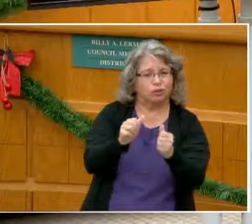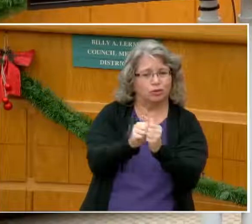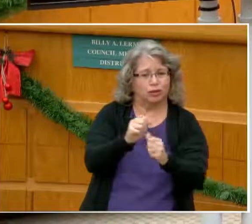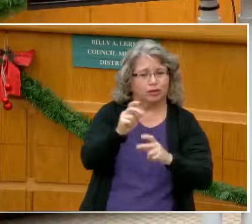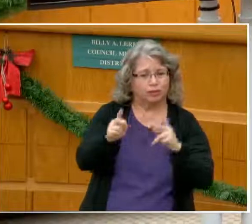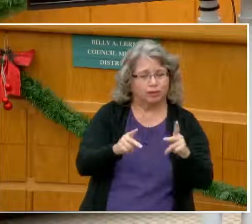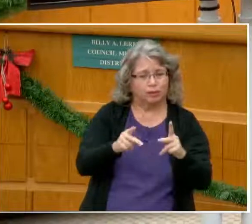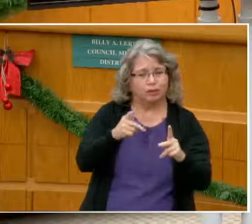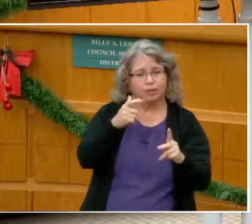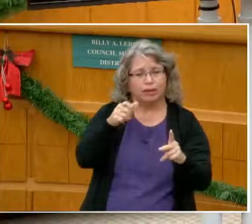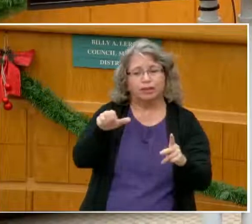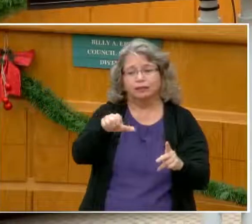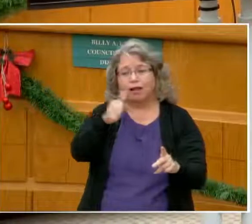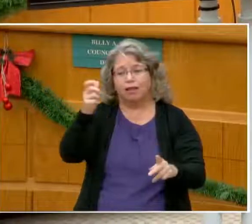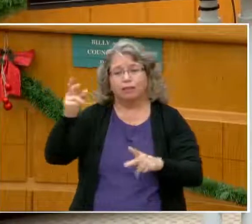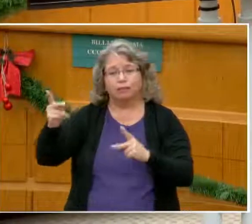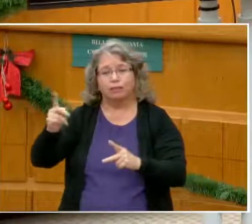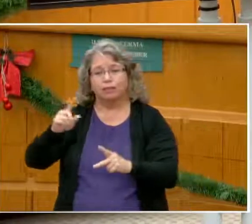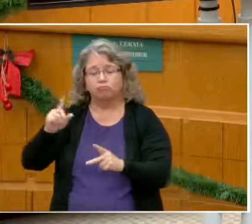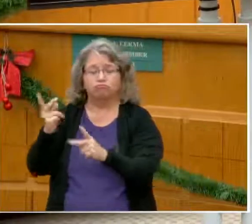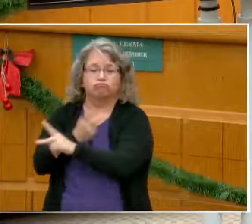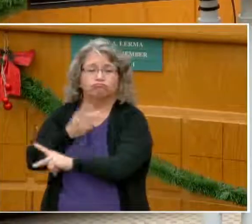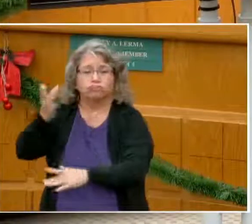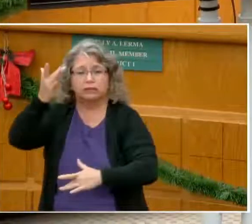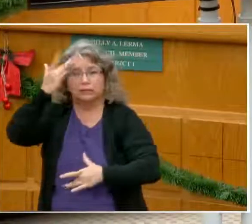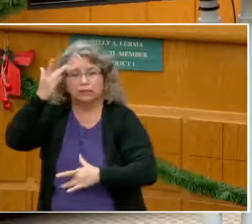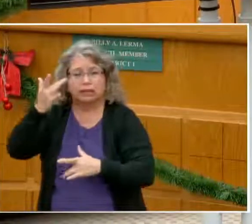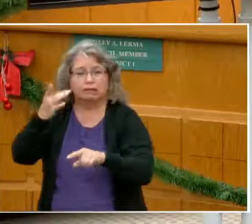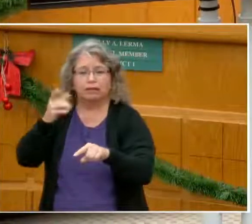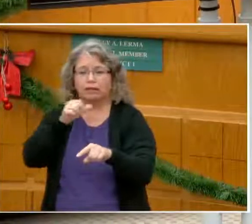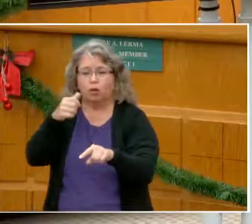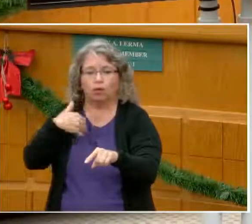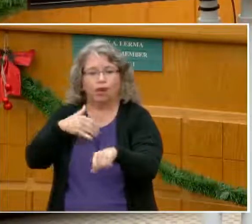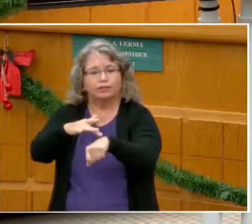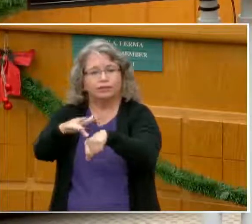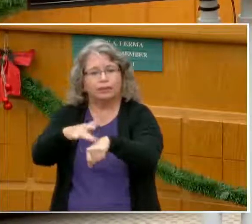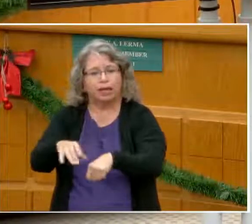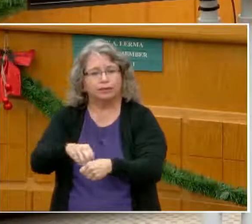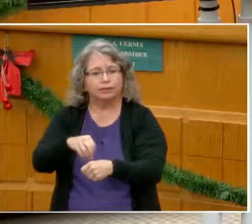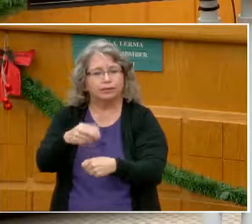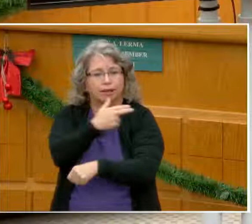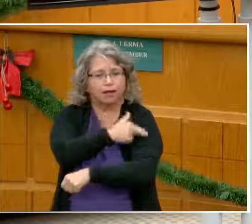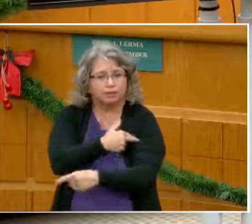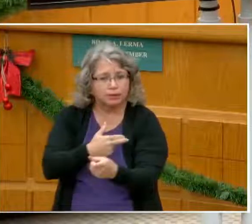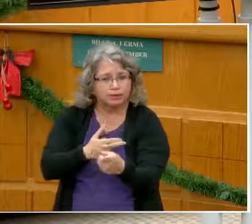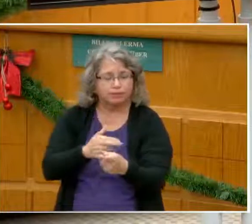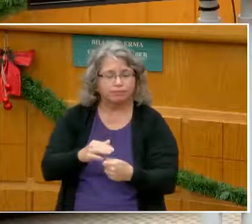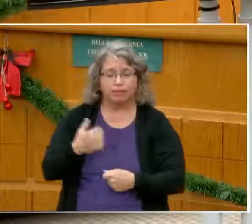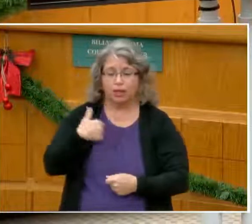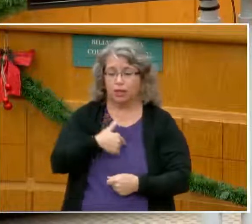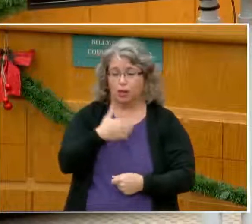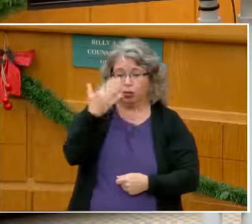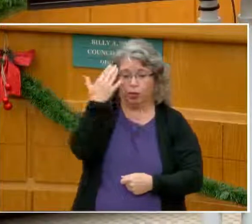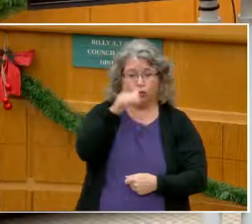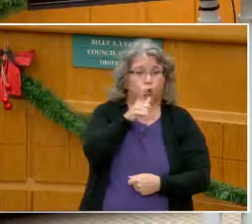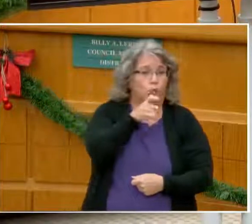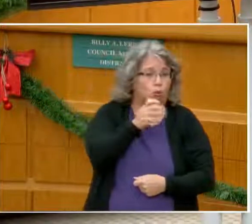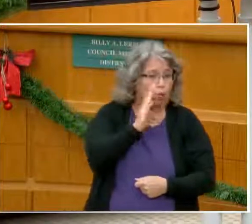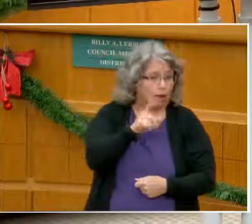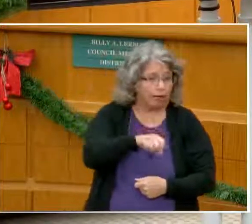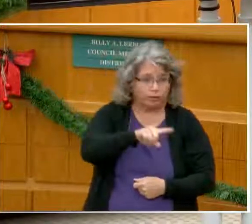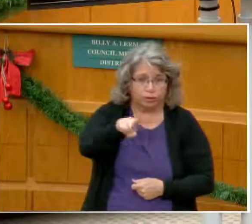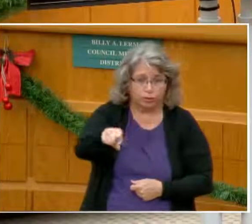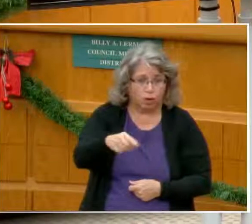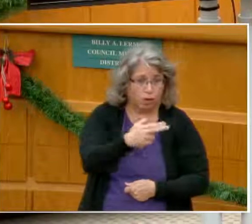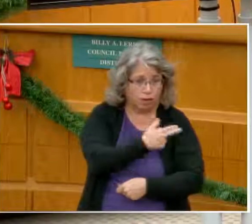rooms for other illnesses. And again, we don't know who is going to have to go to the hospital, but we do know that if you're